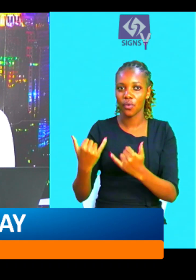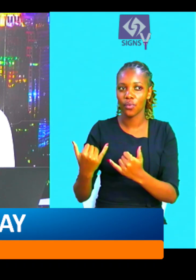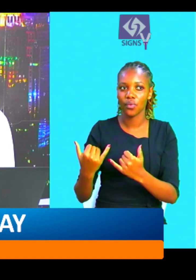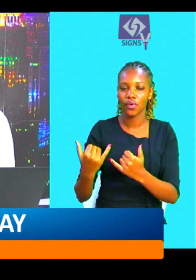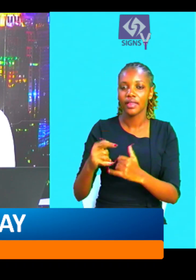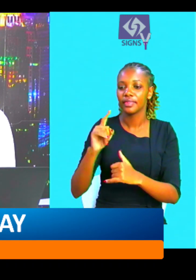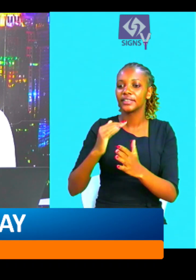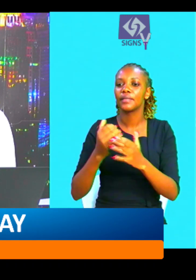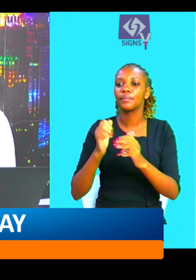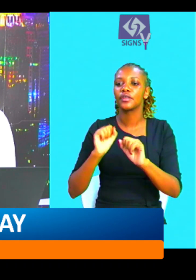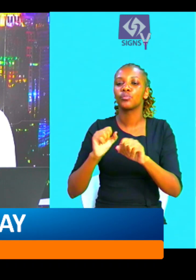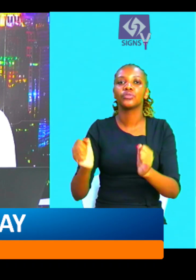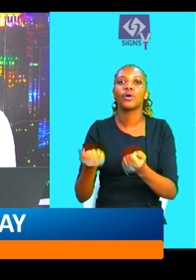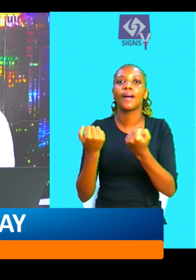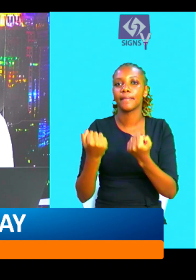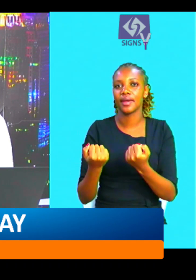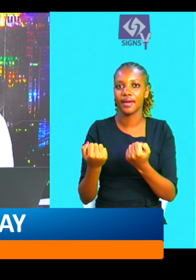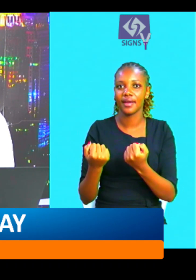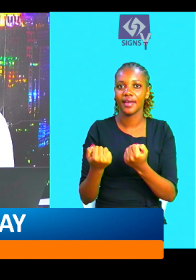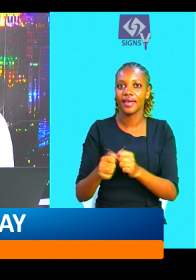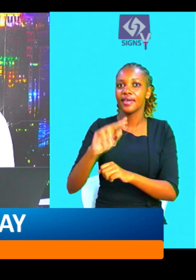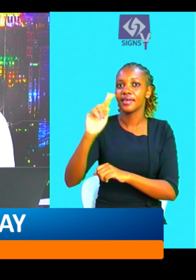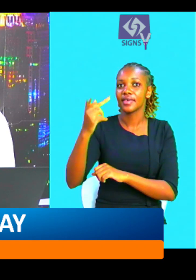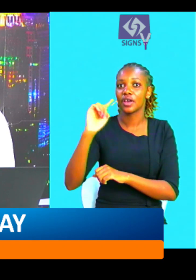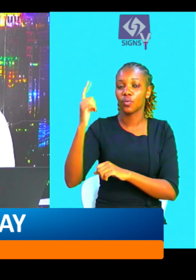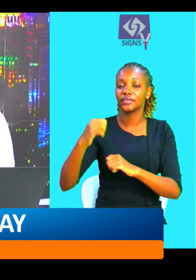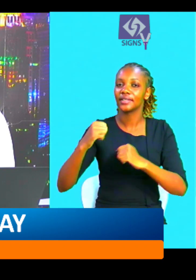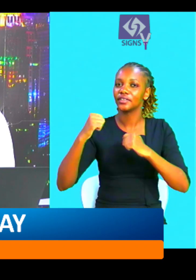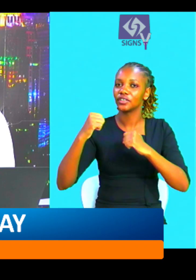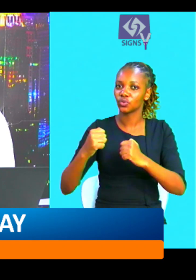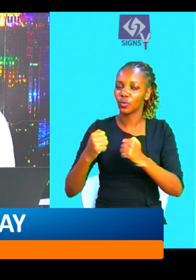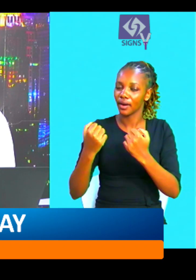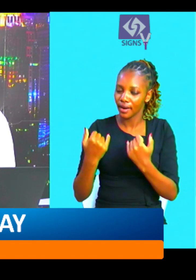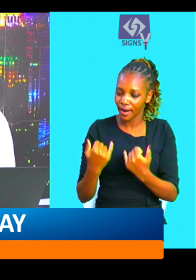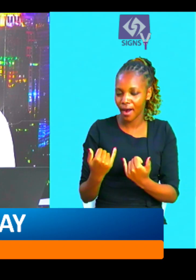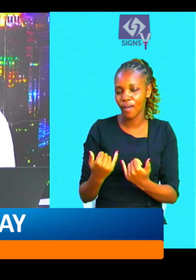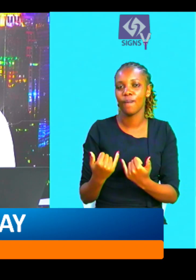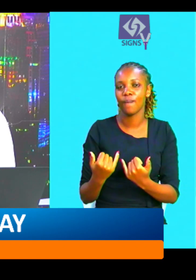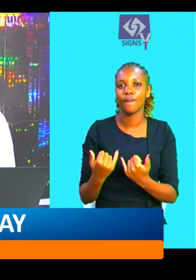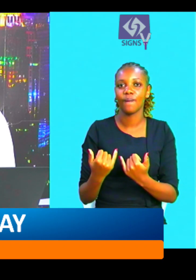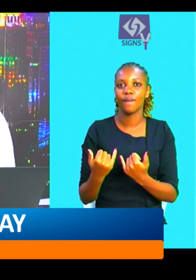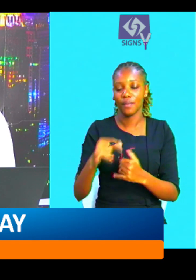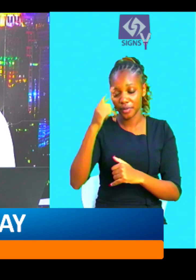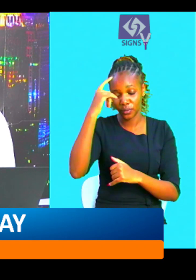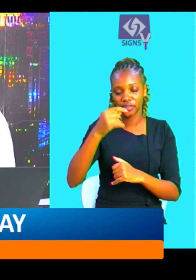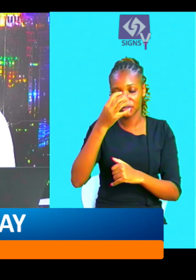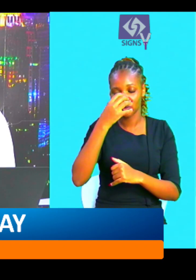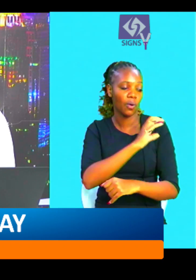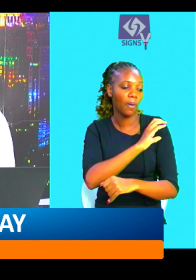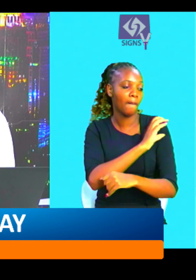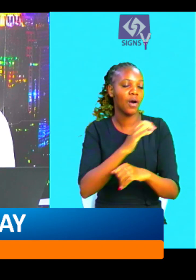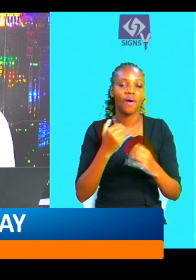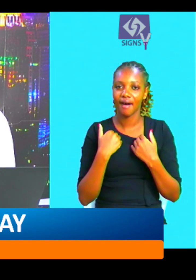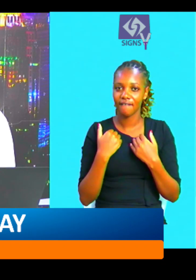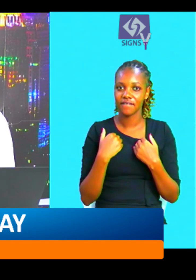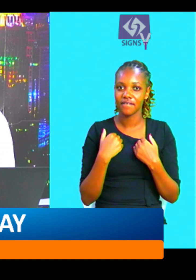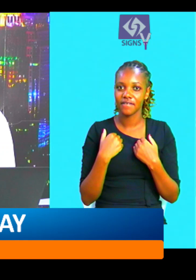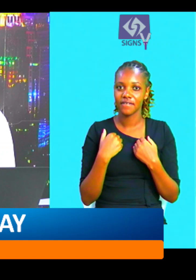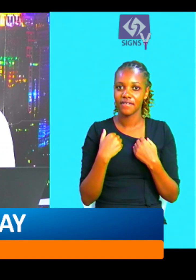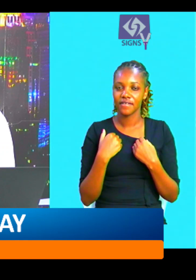Months after 2017, where's Jubilee? It's crumbling. But you know, the president is already the